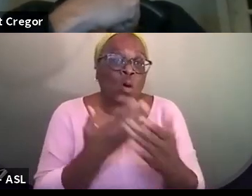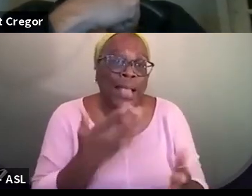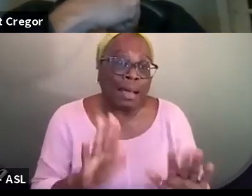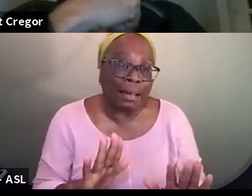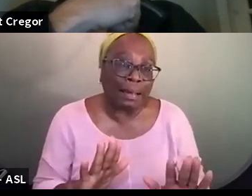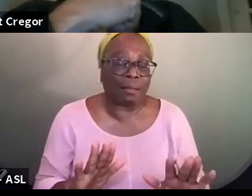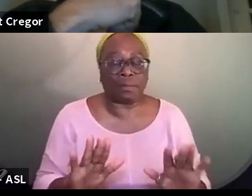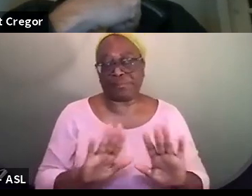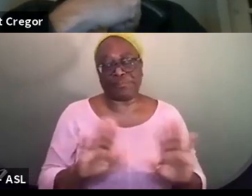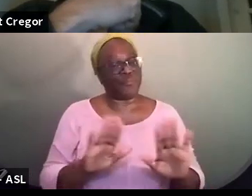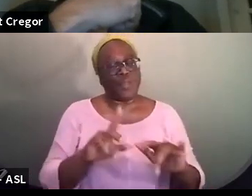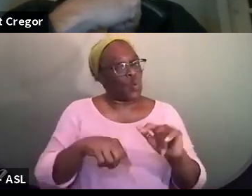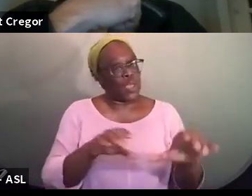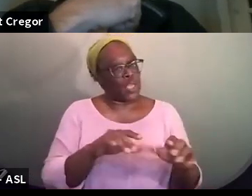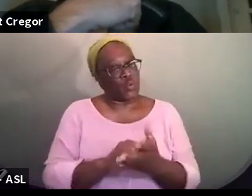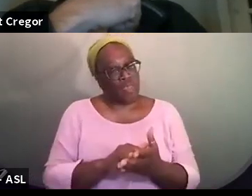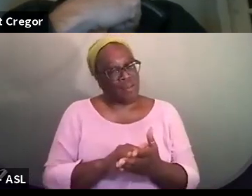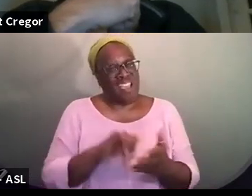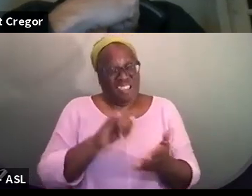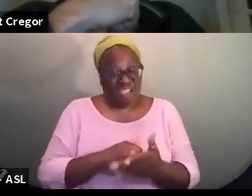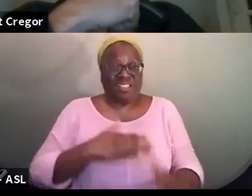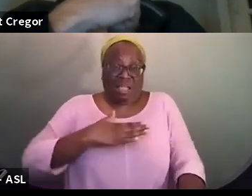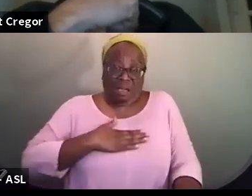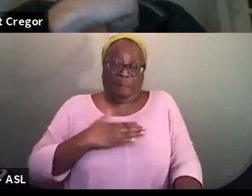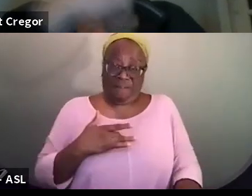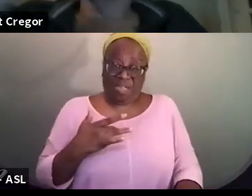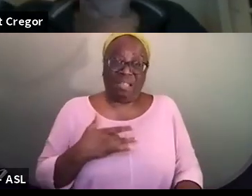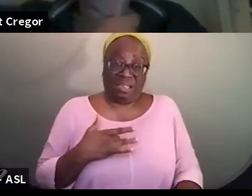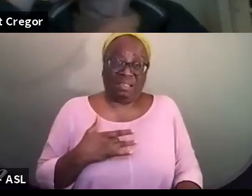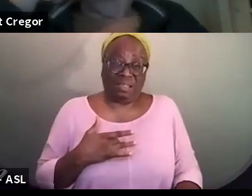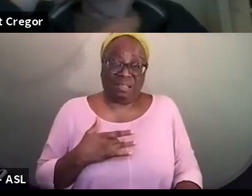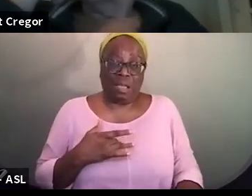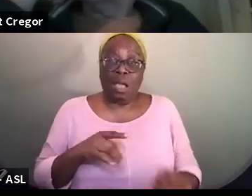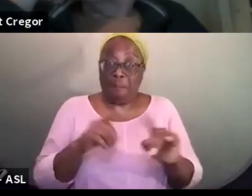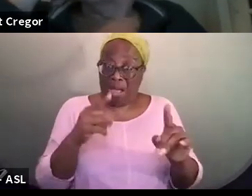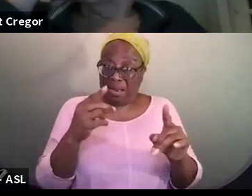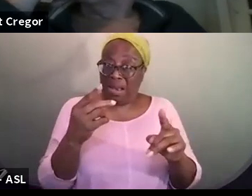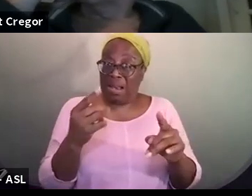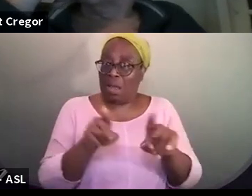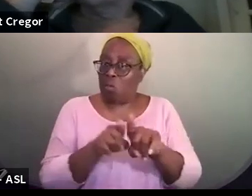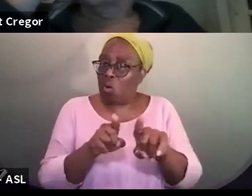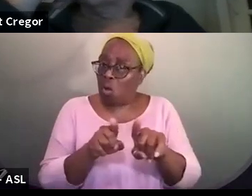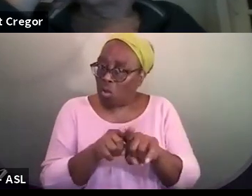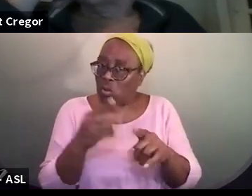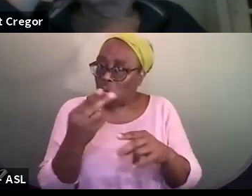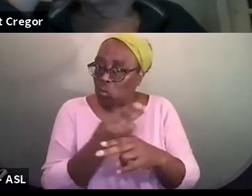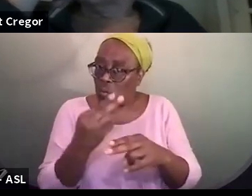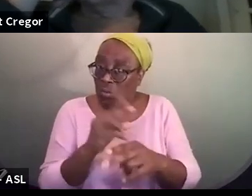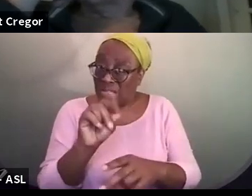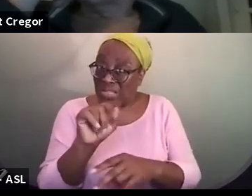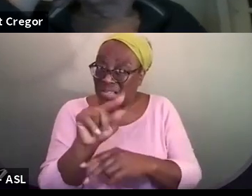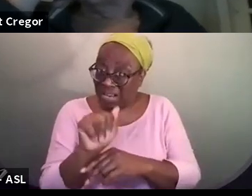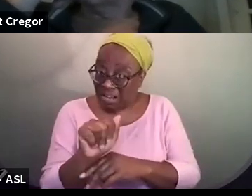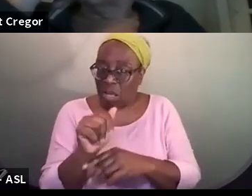also, and that is my feeling, but I'll go right to the data once again. When NWEA presented